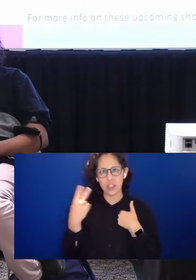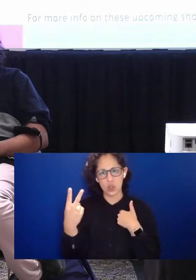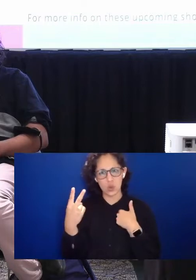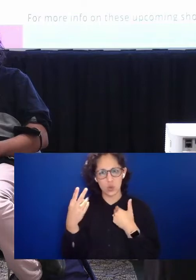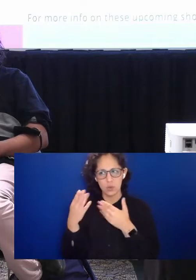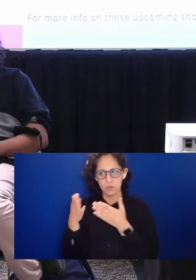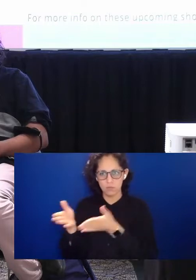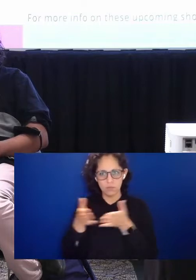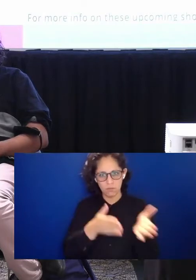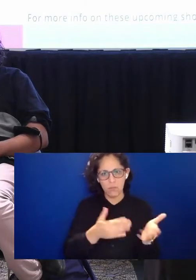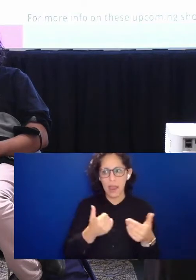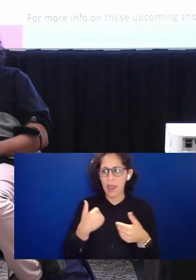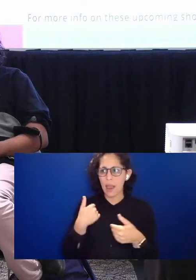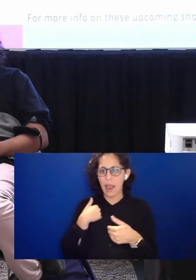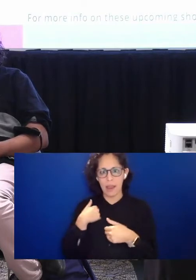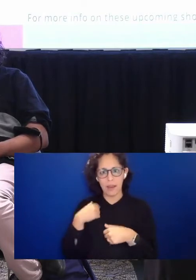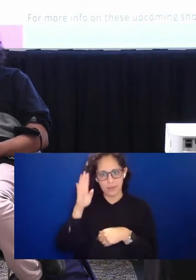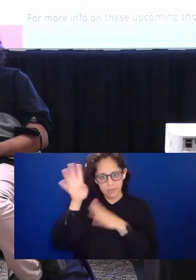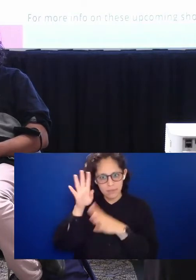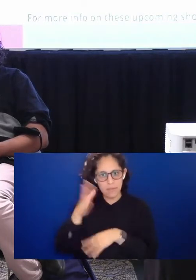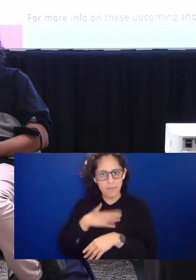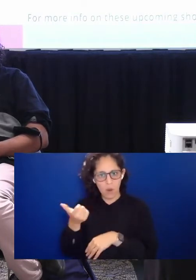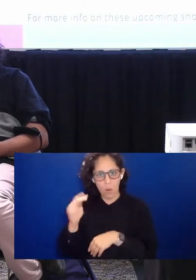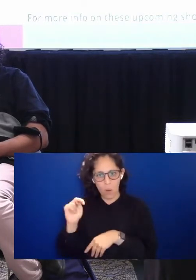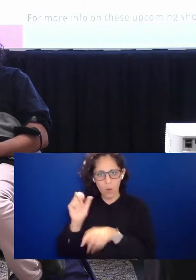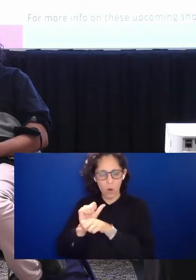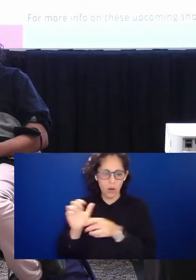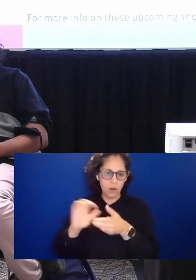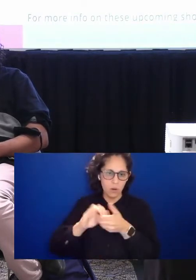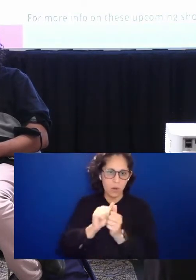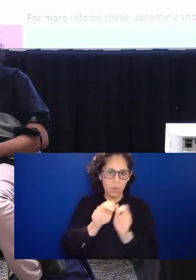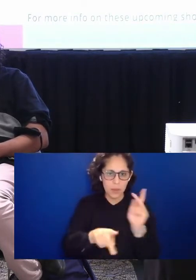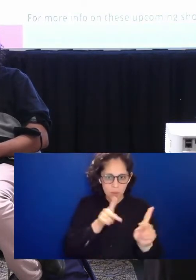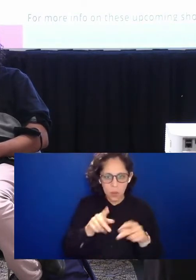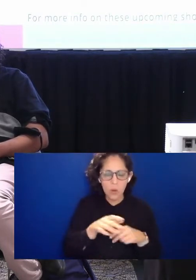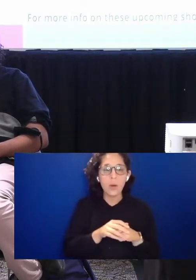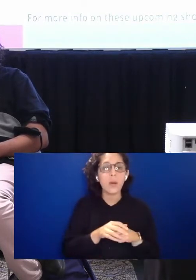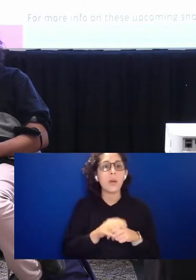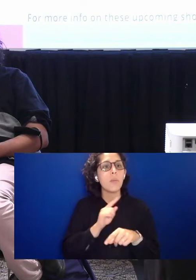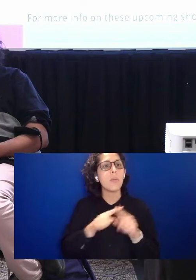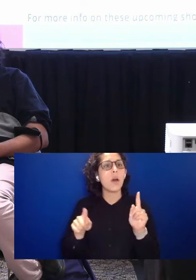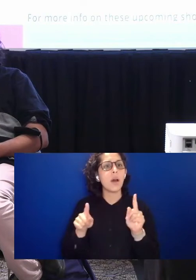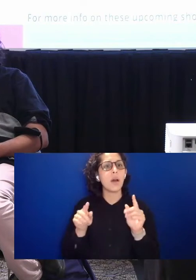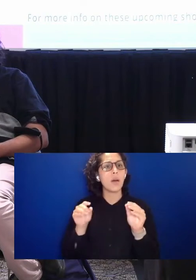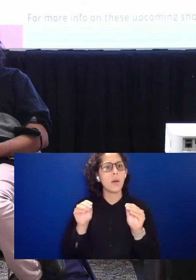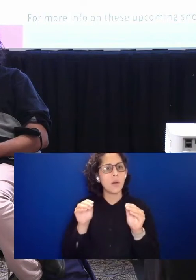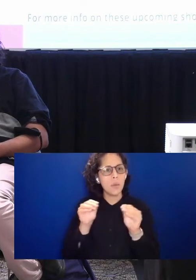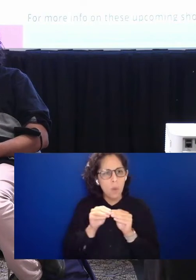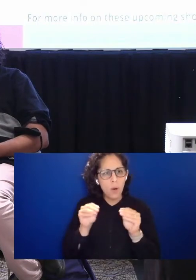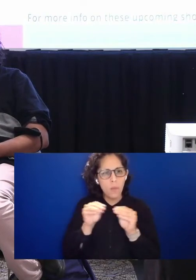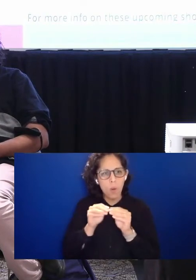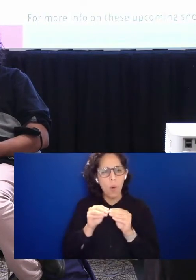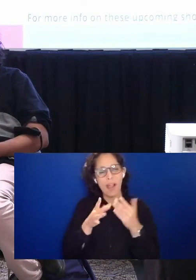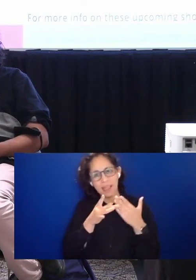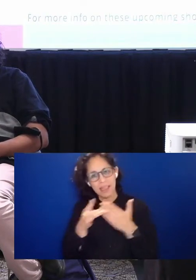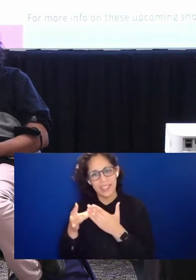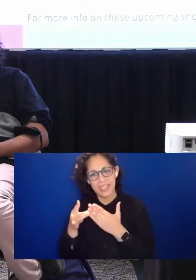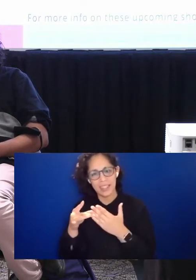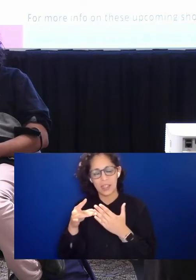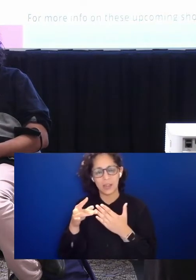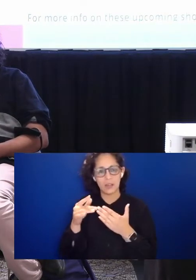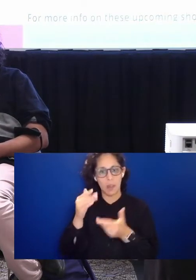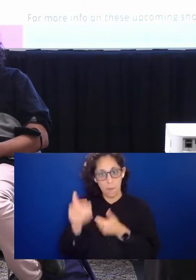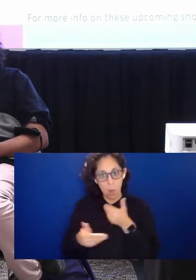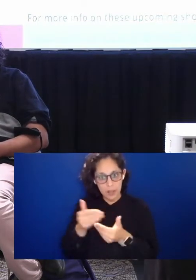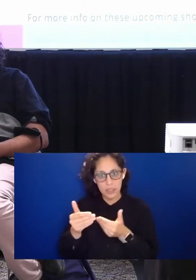work, usually with big groups of people, but lately more and more kind of spearheading those processes. I come out